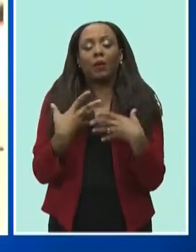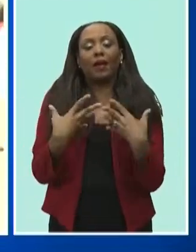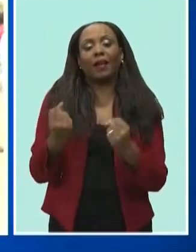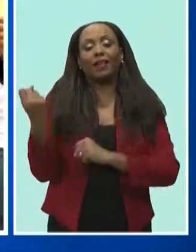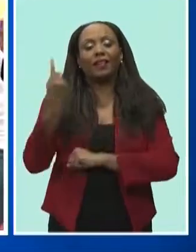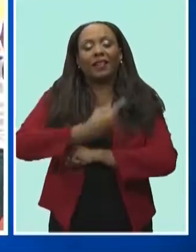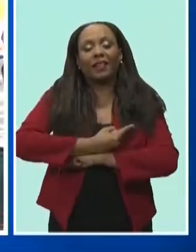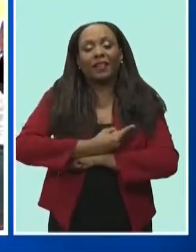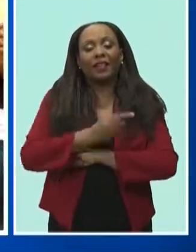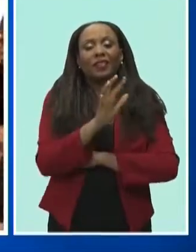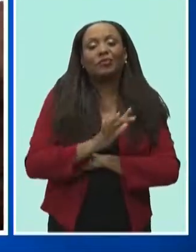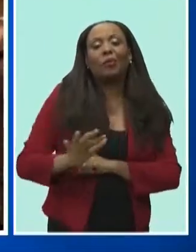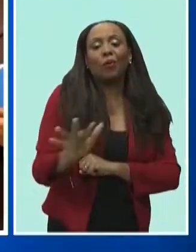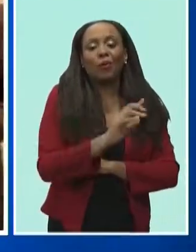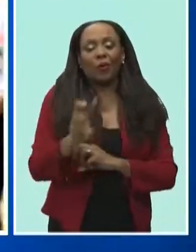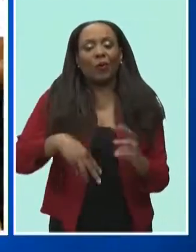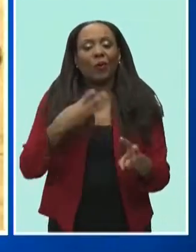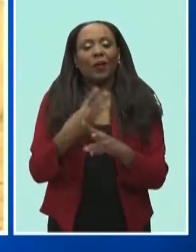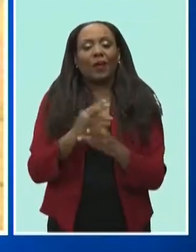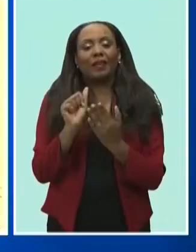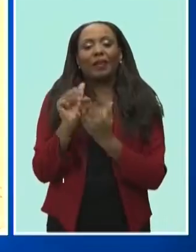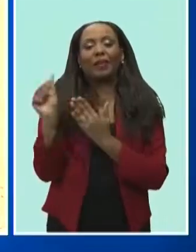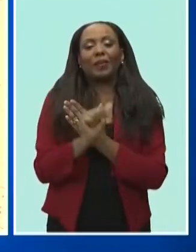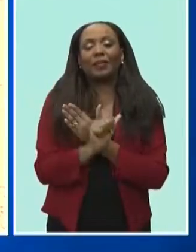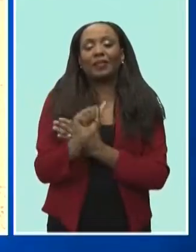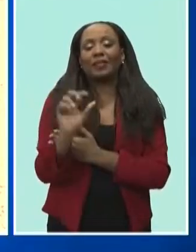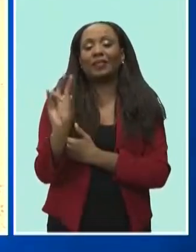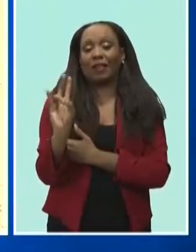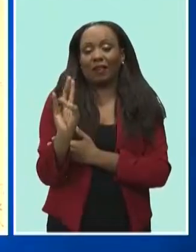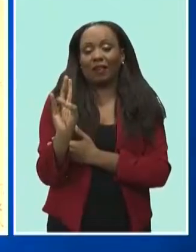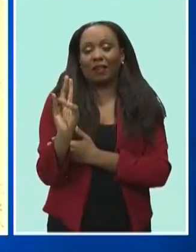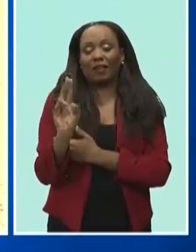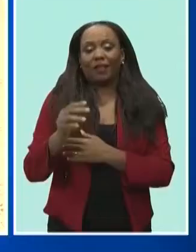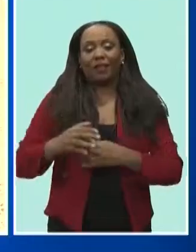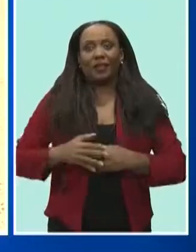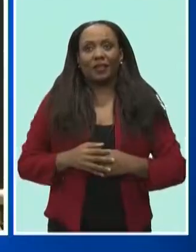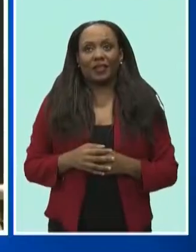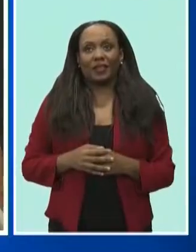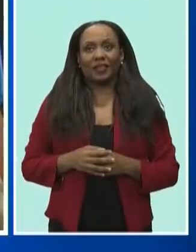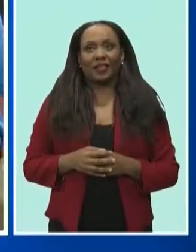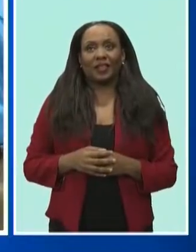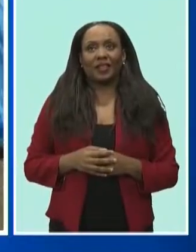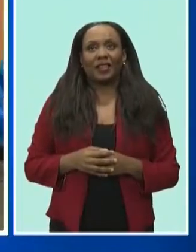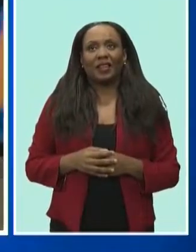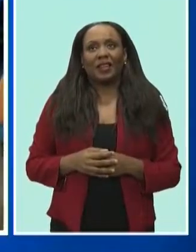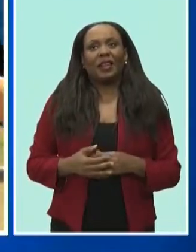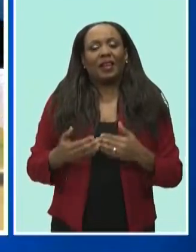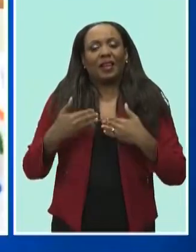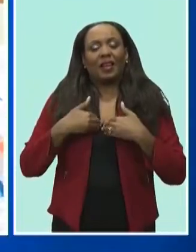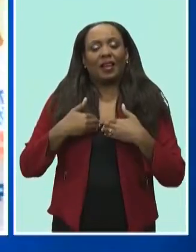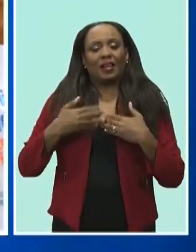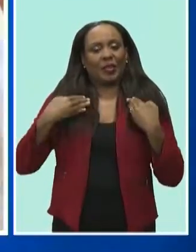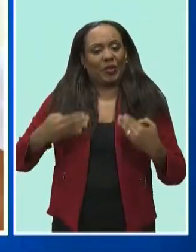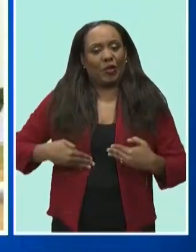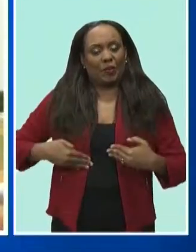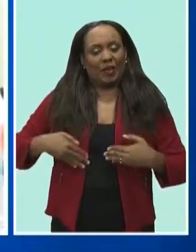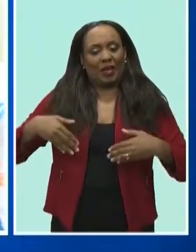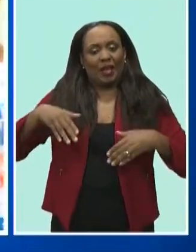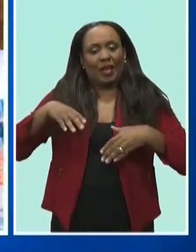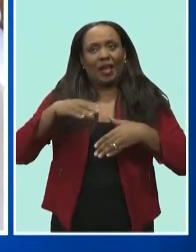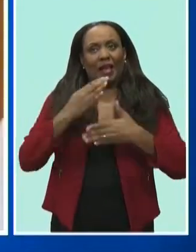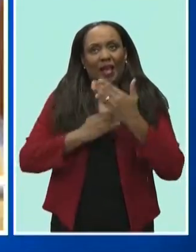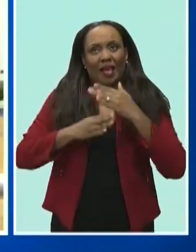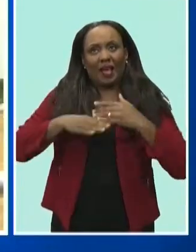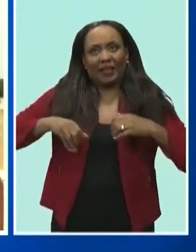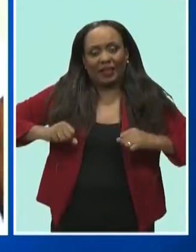is celebrated worldwide on April 7th. It included the formation of a human chain link around the Independence